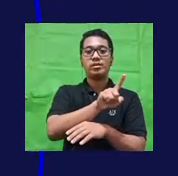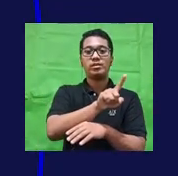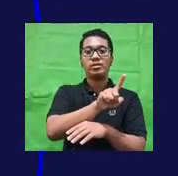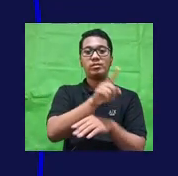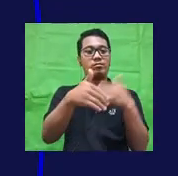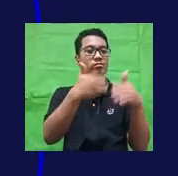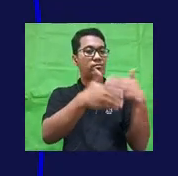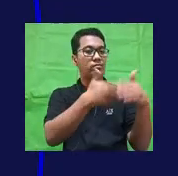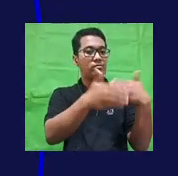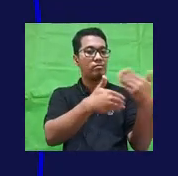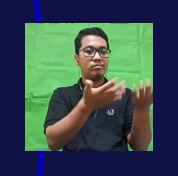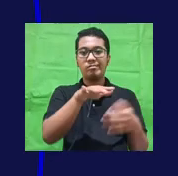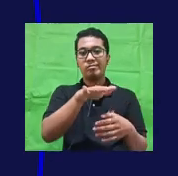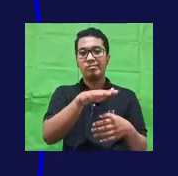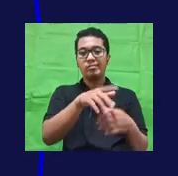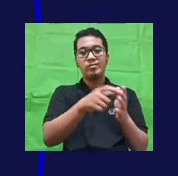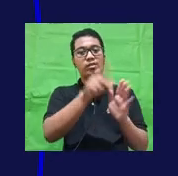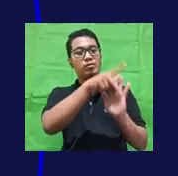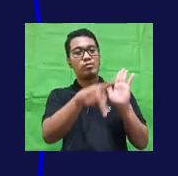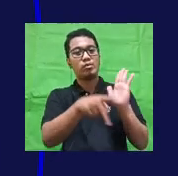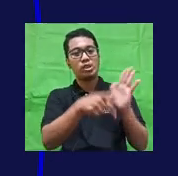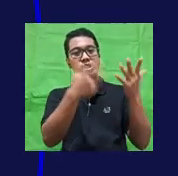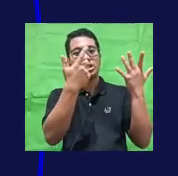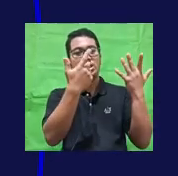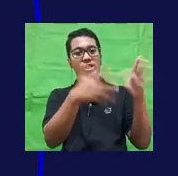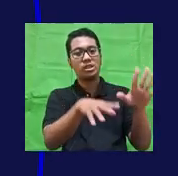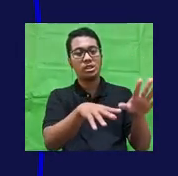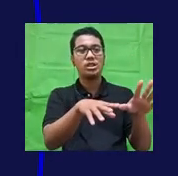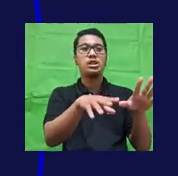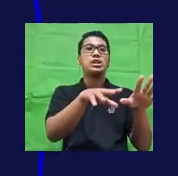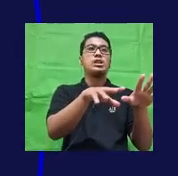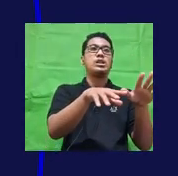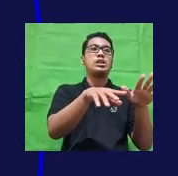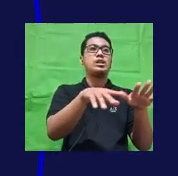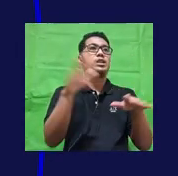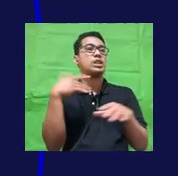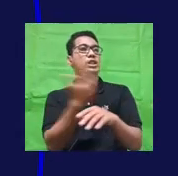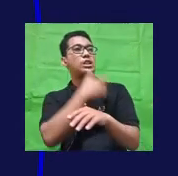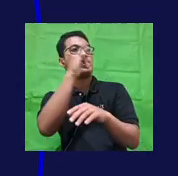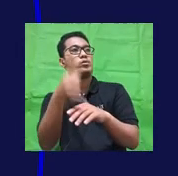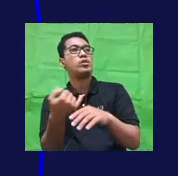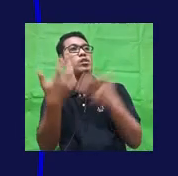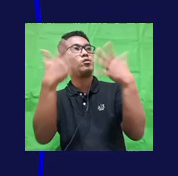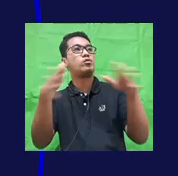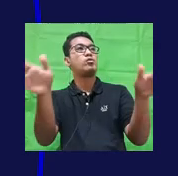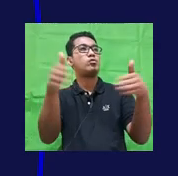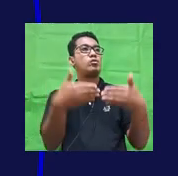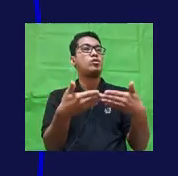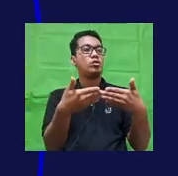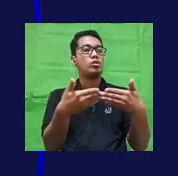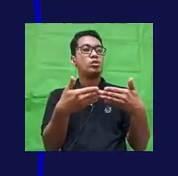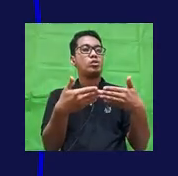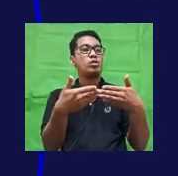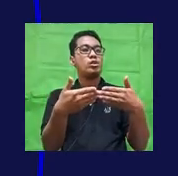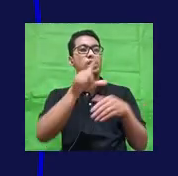this project. If we can go to the next image, please. We also call this project Tokoboko Lyong, which is the same name as the library that